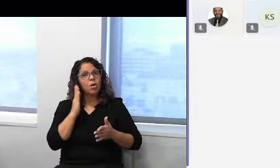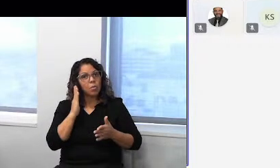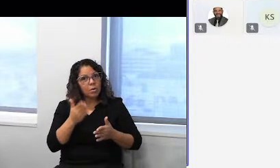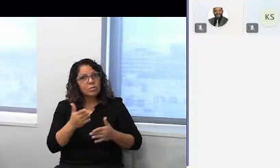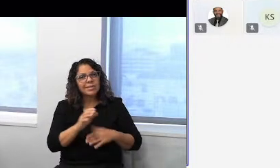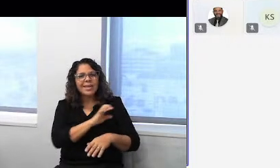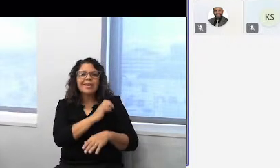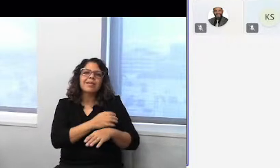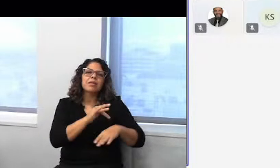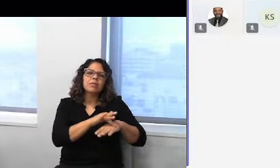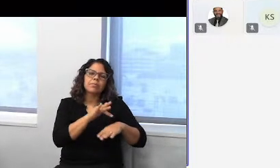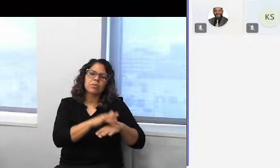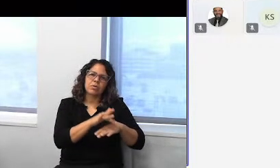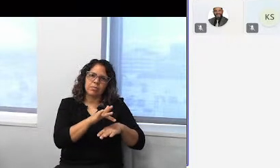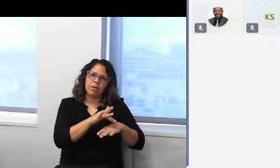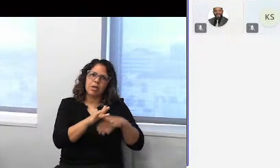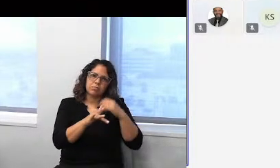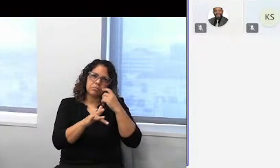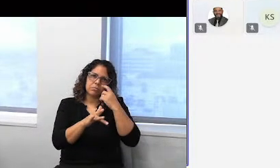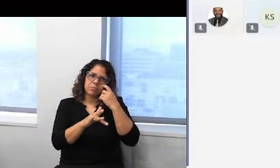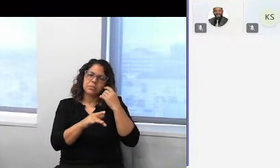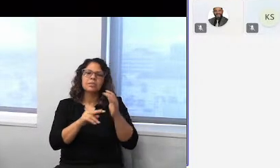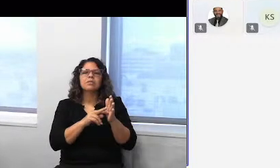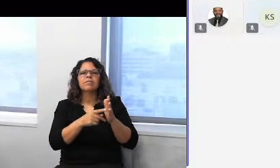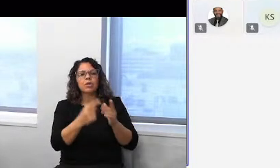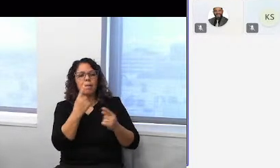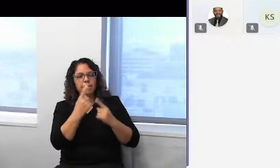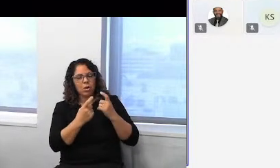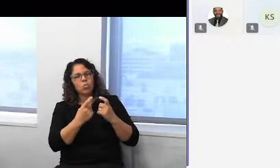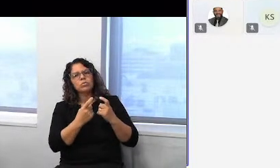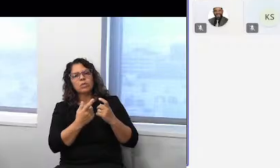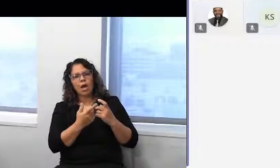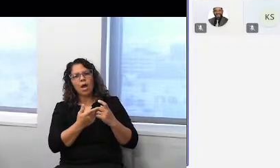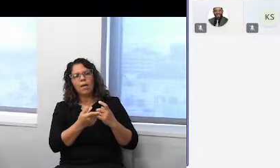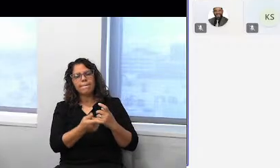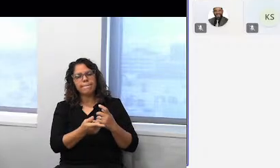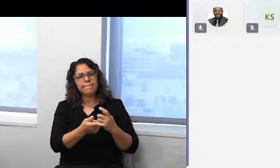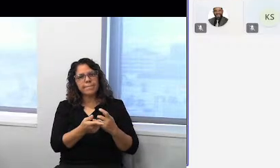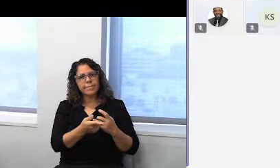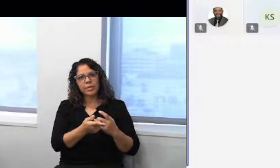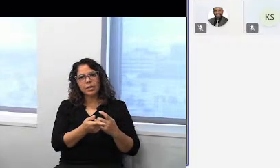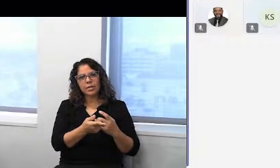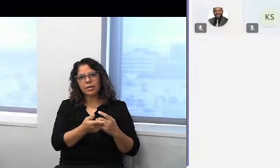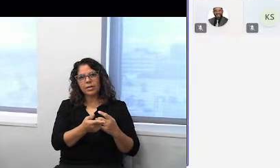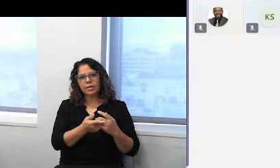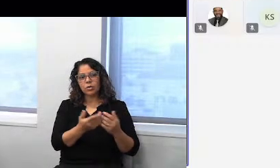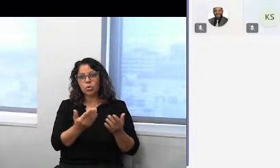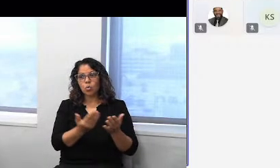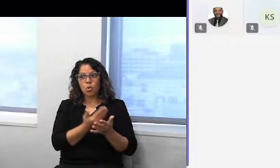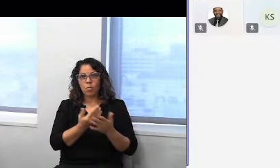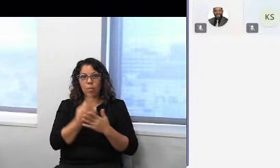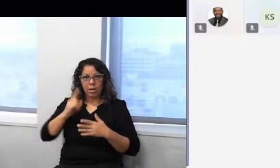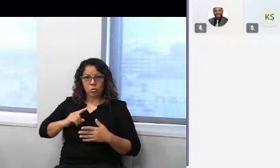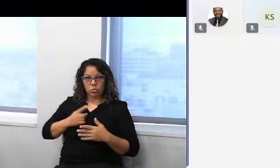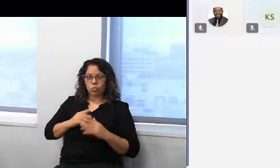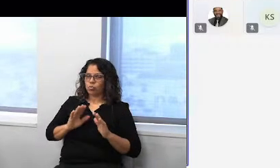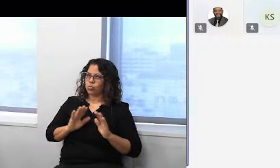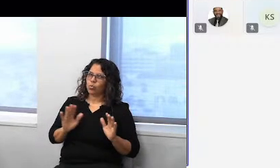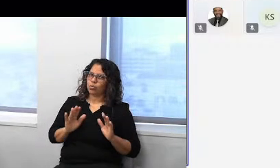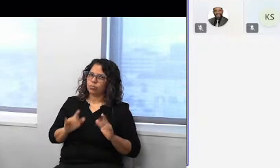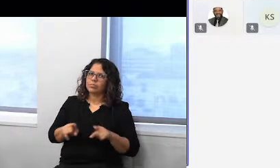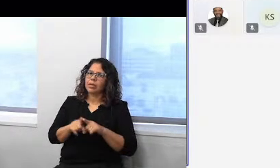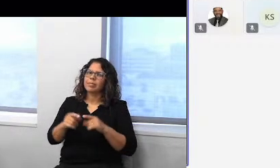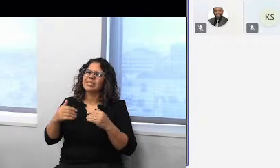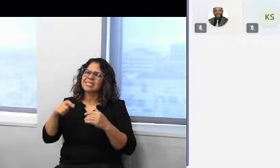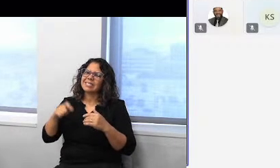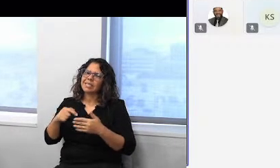you are asking is not something new from the context of the people at Luma to be able to do it. But there's a lot of other elements, as you know, that need